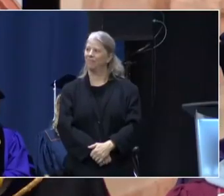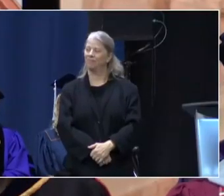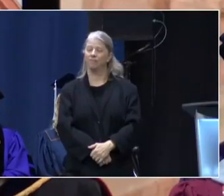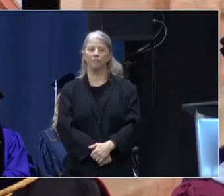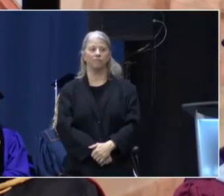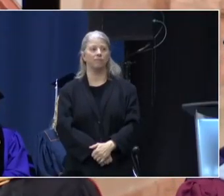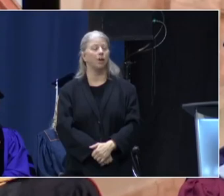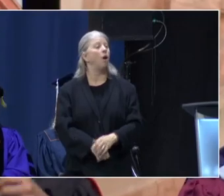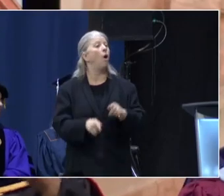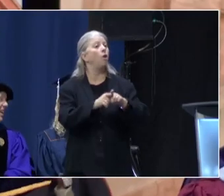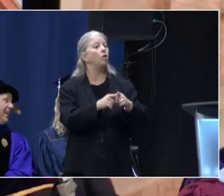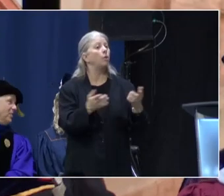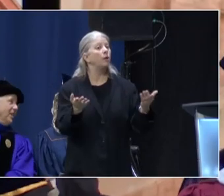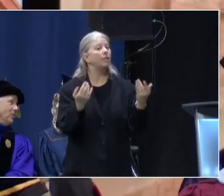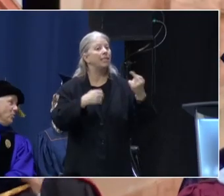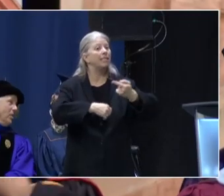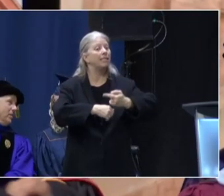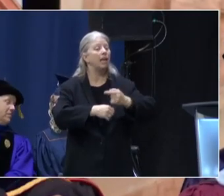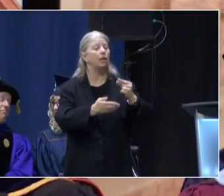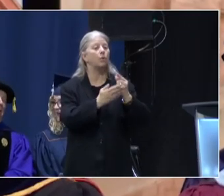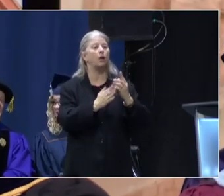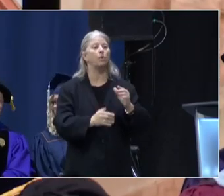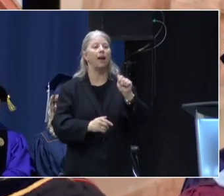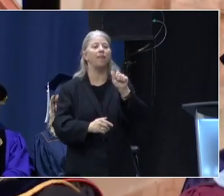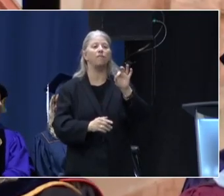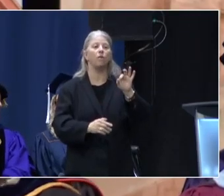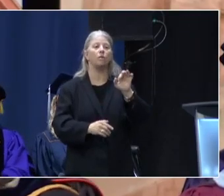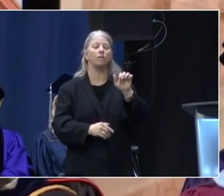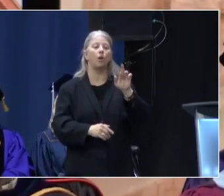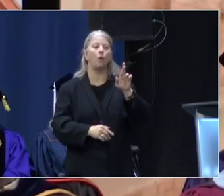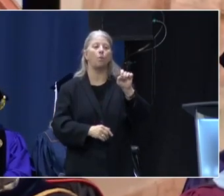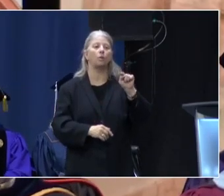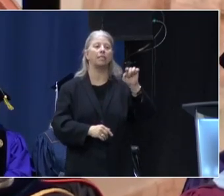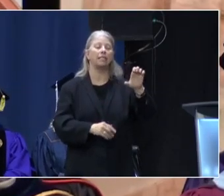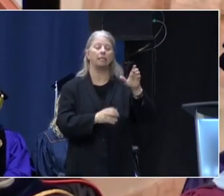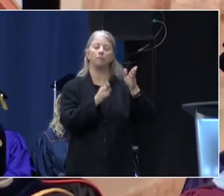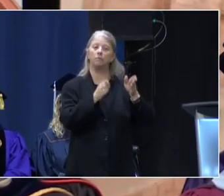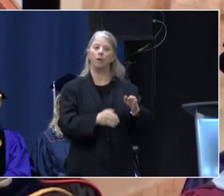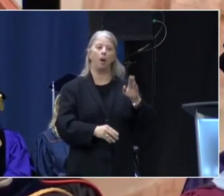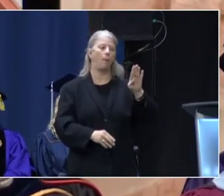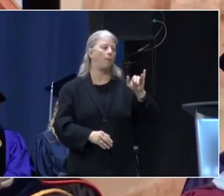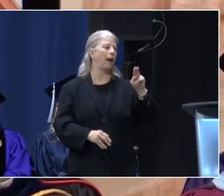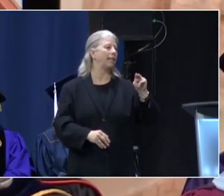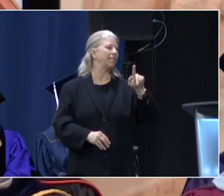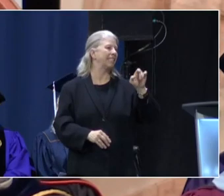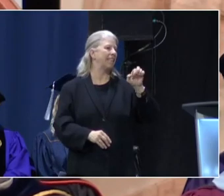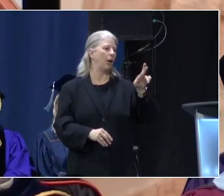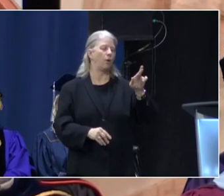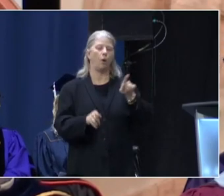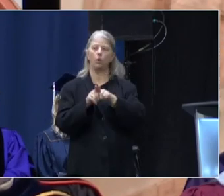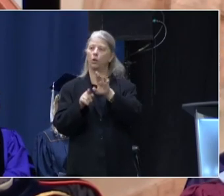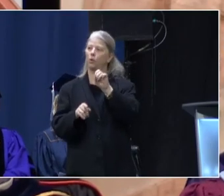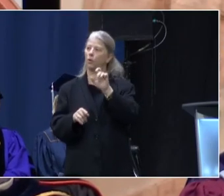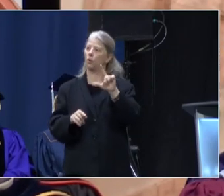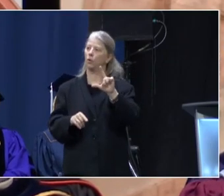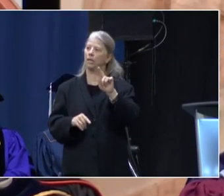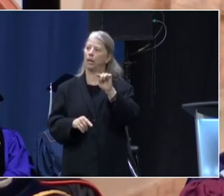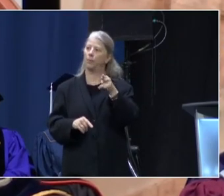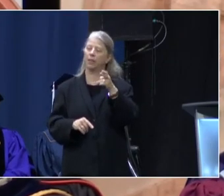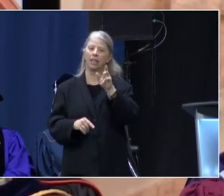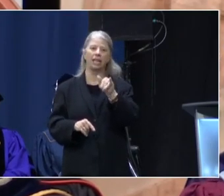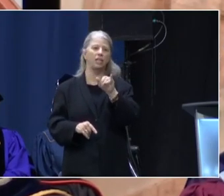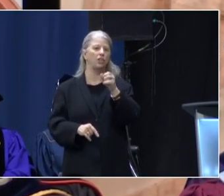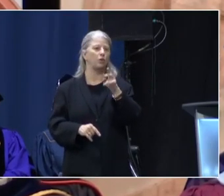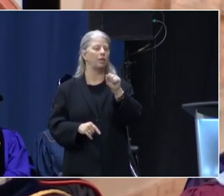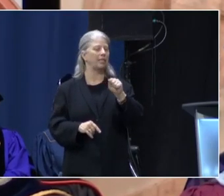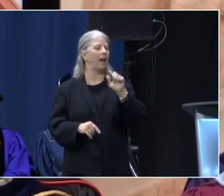Entered attendance today is graduating Air Force ROTC Cadet Brian Zier and Colonel Timothy Childress, Commander